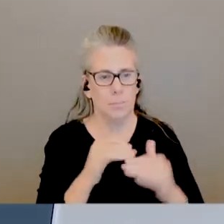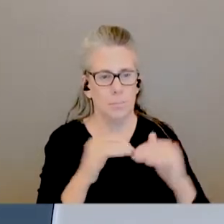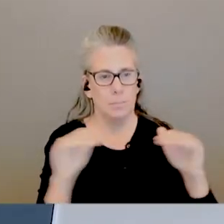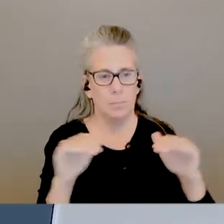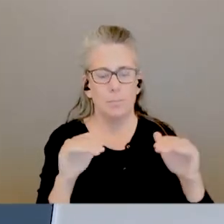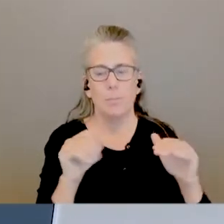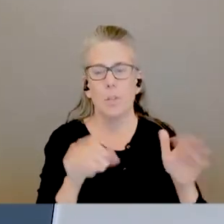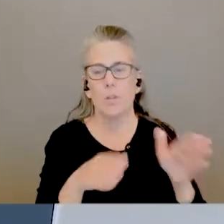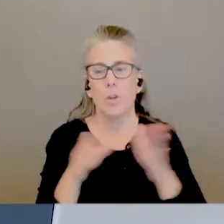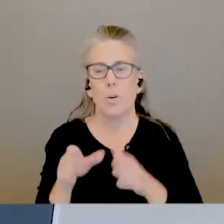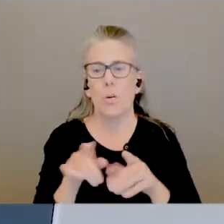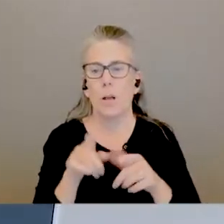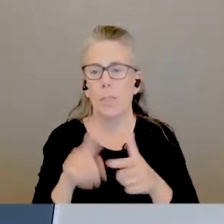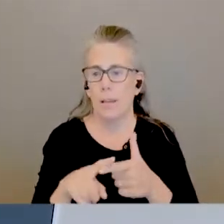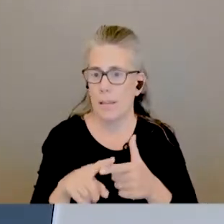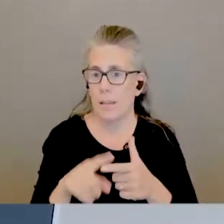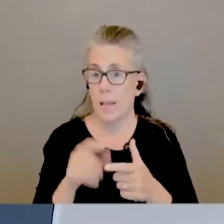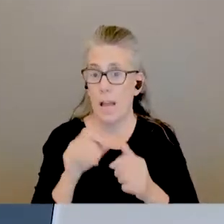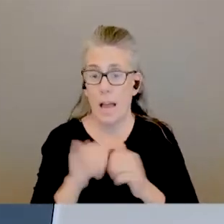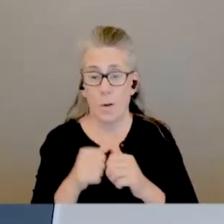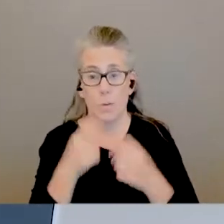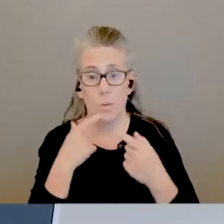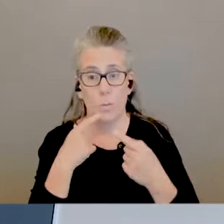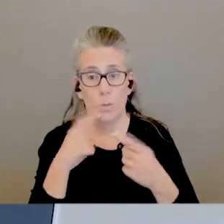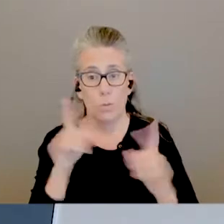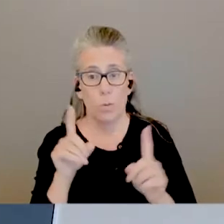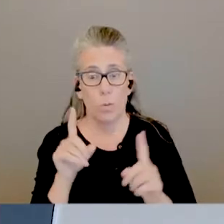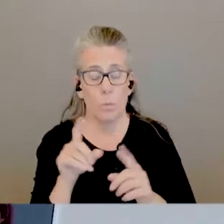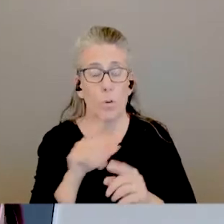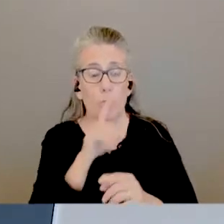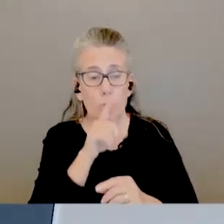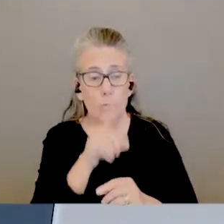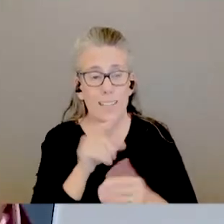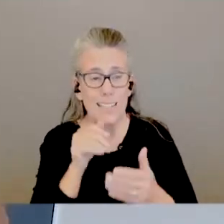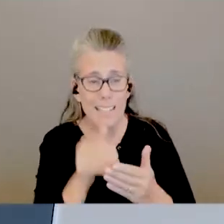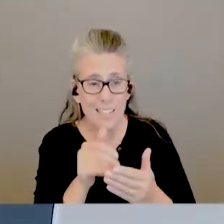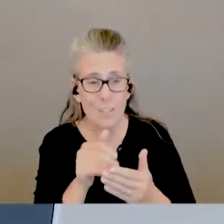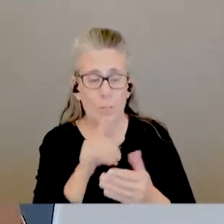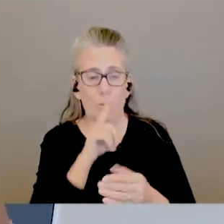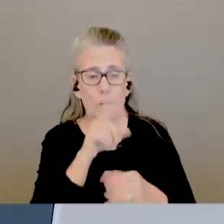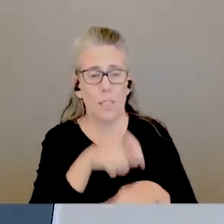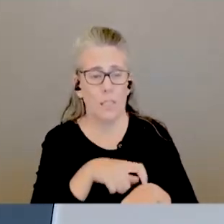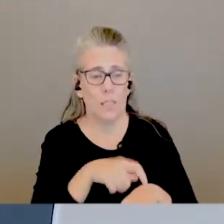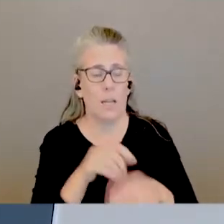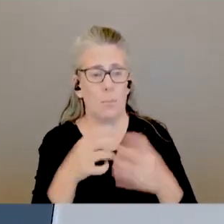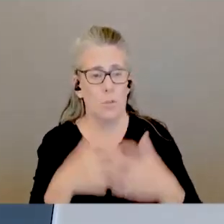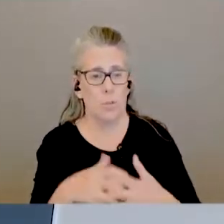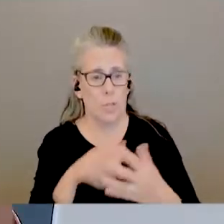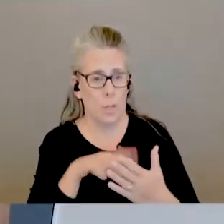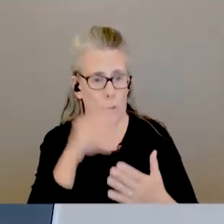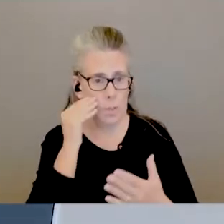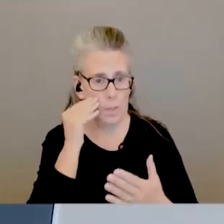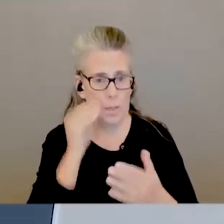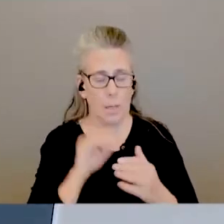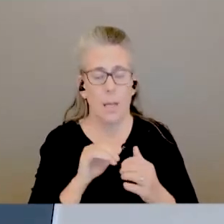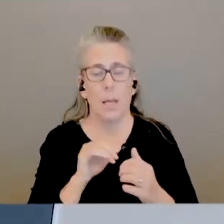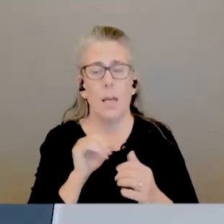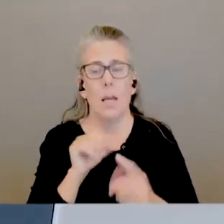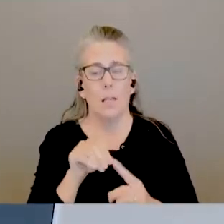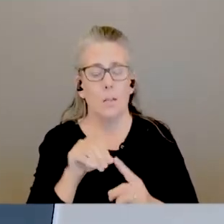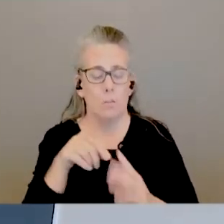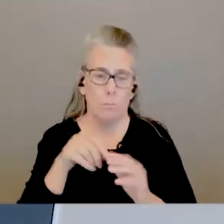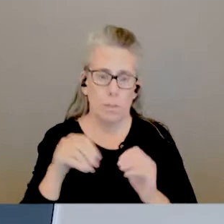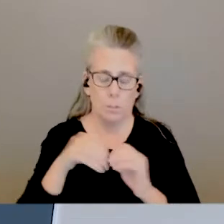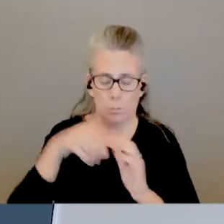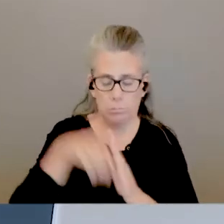perform near real-time machine learning to improve our sophisticated models, deep learned models